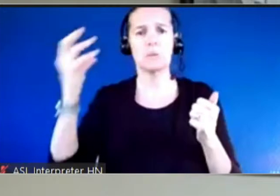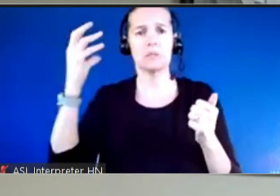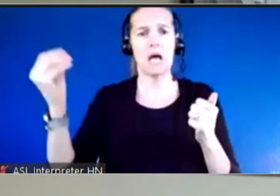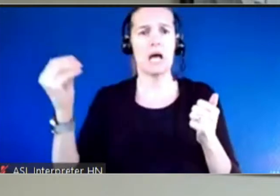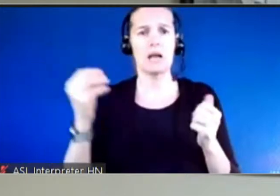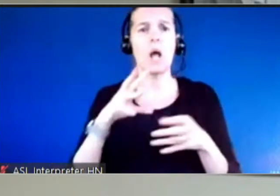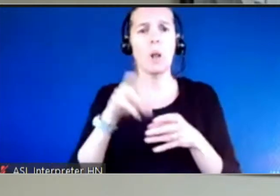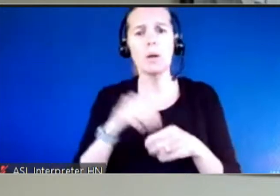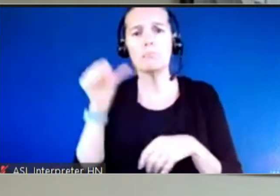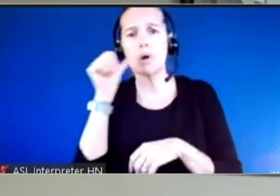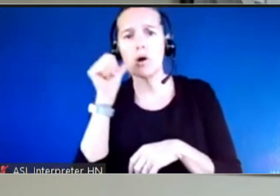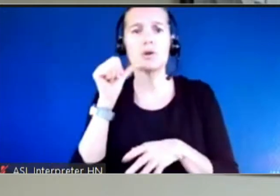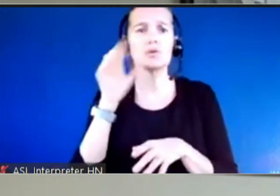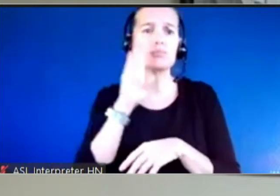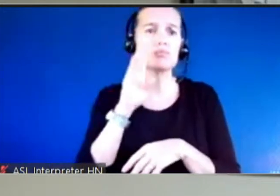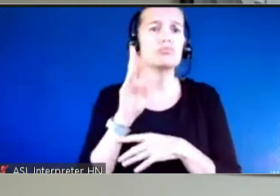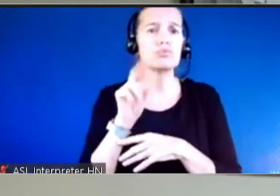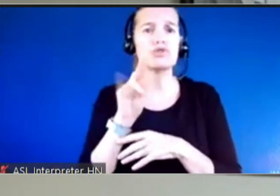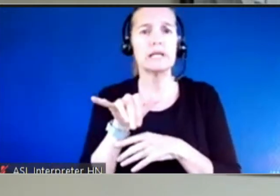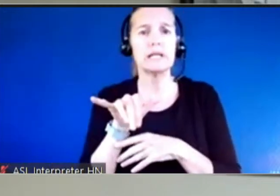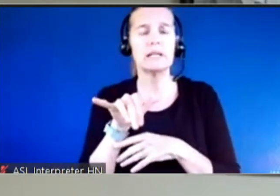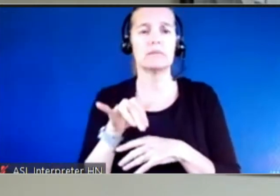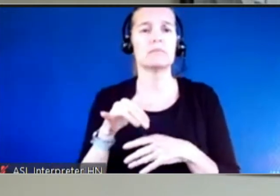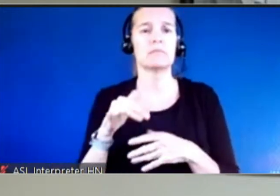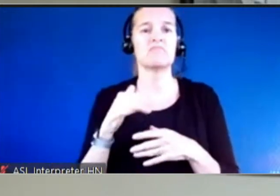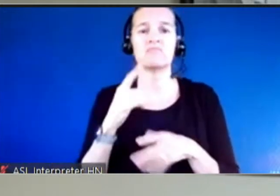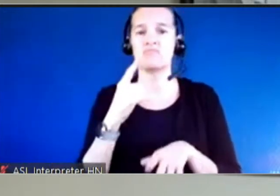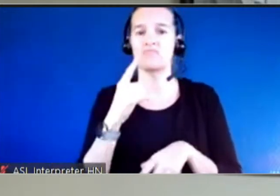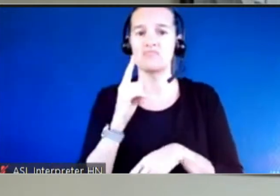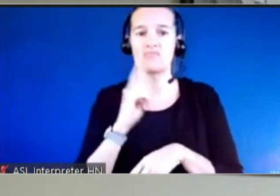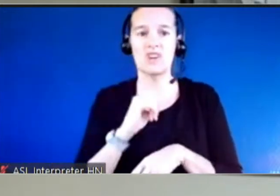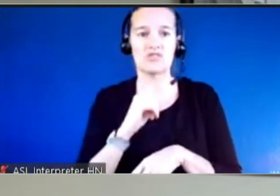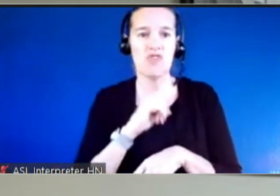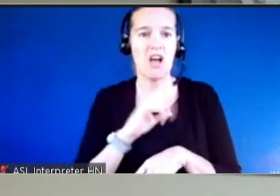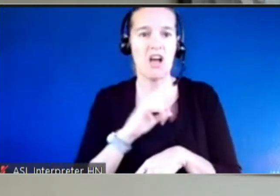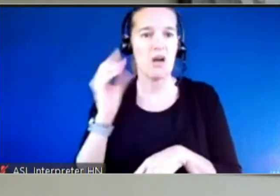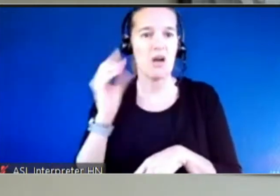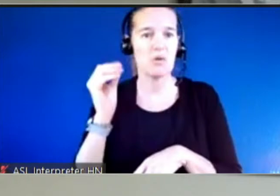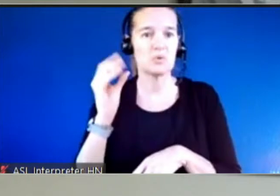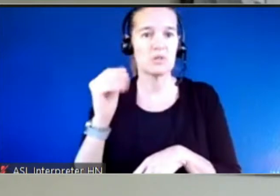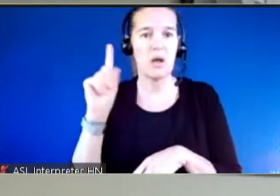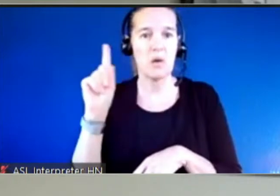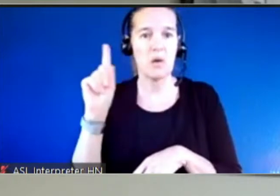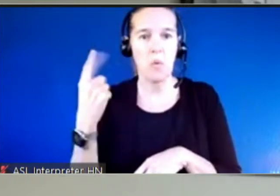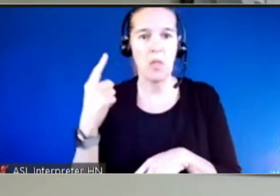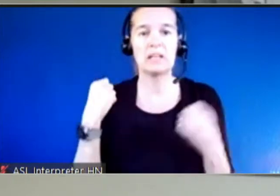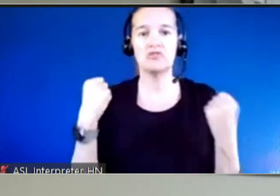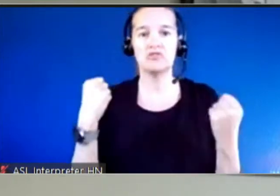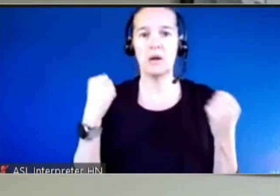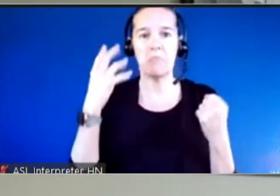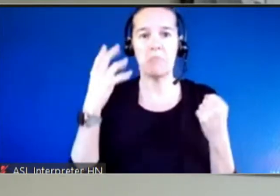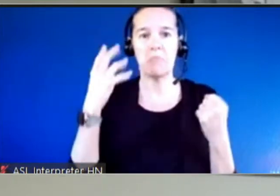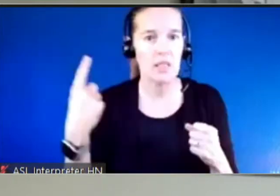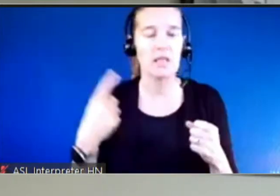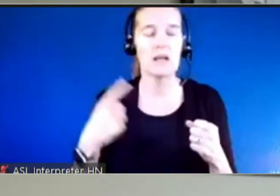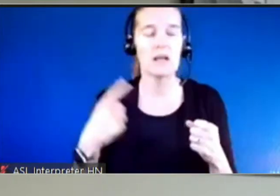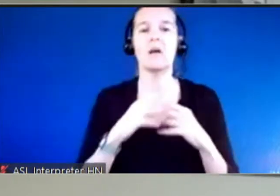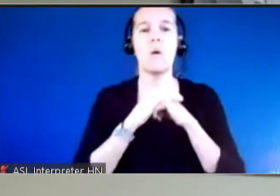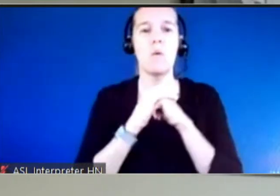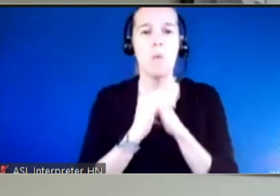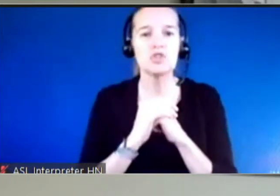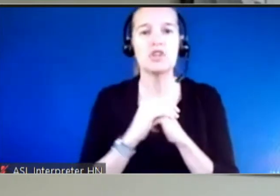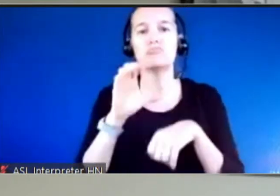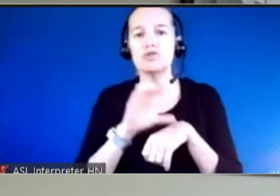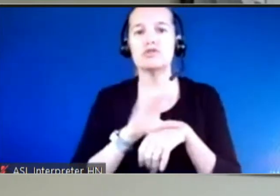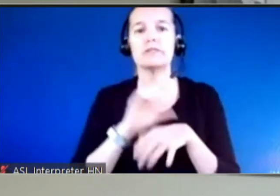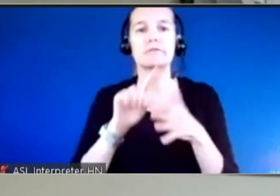closed to the outside. Restaurants are outside only. Gyms outside only. Places of worship, wineries, and personal